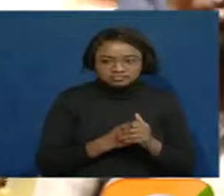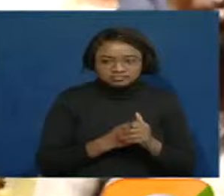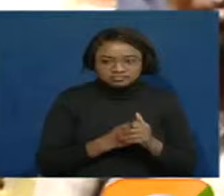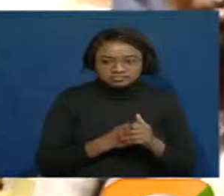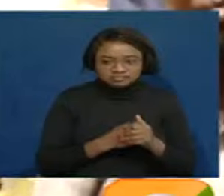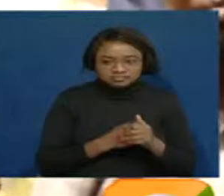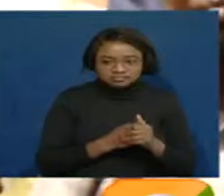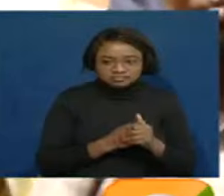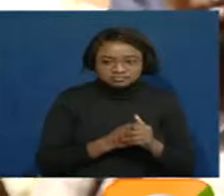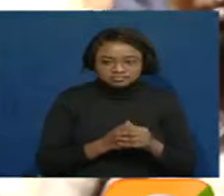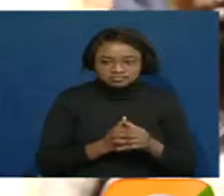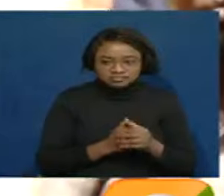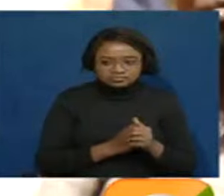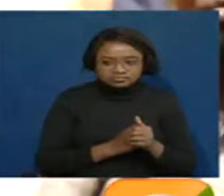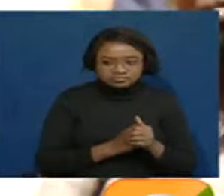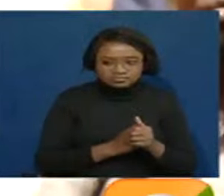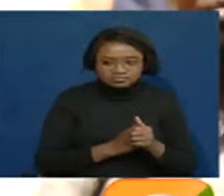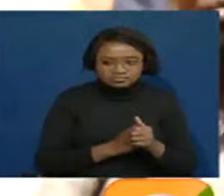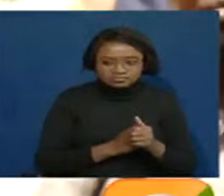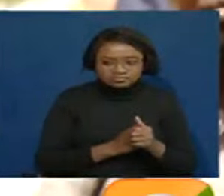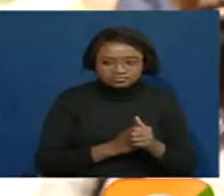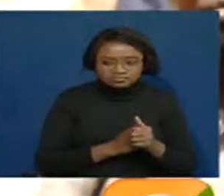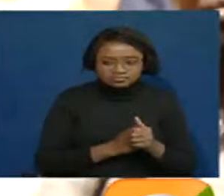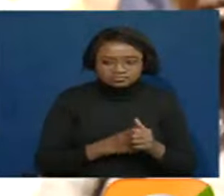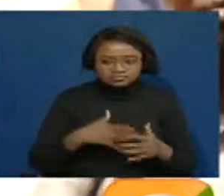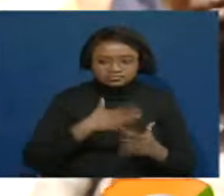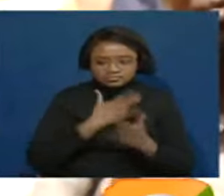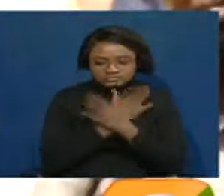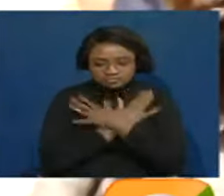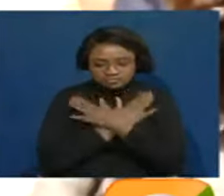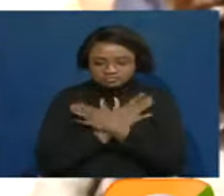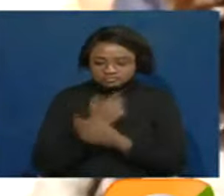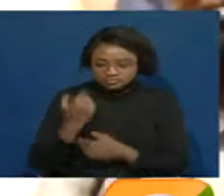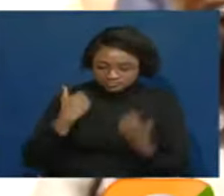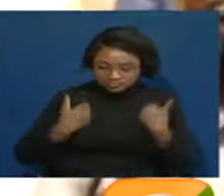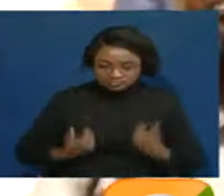my friend, whom I have worked with,